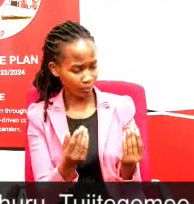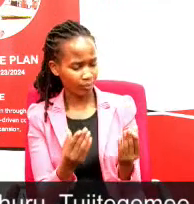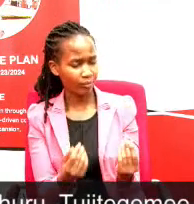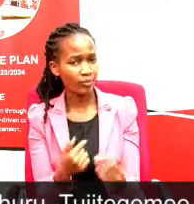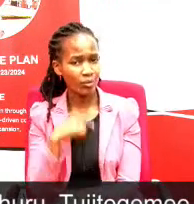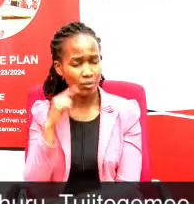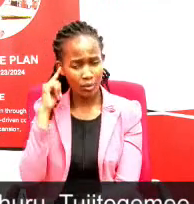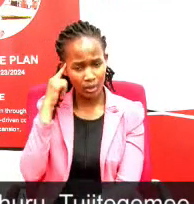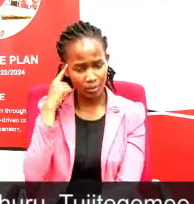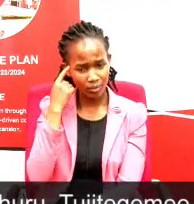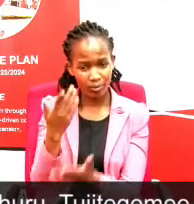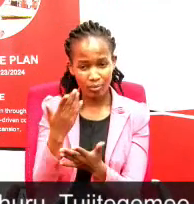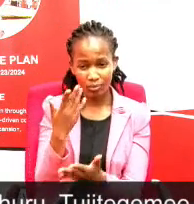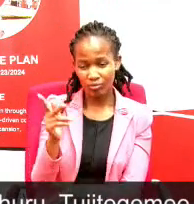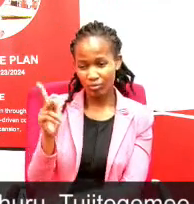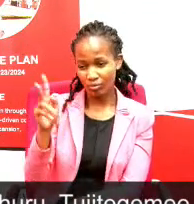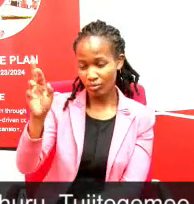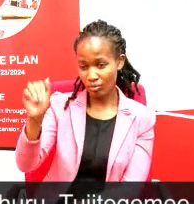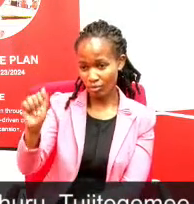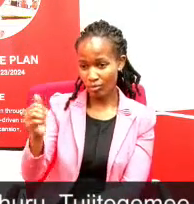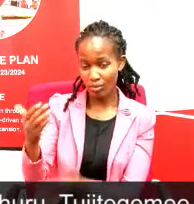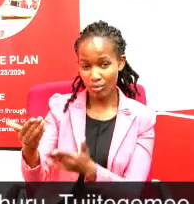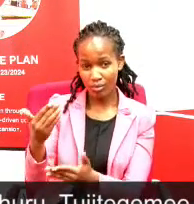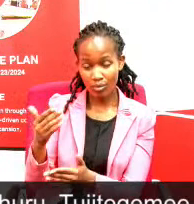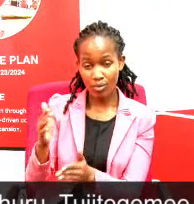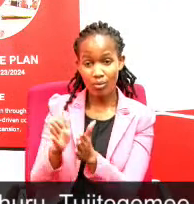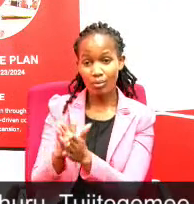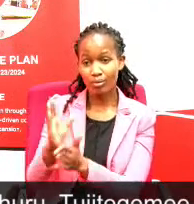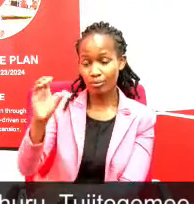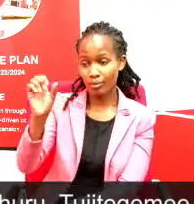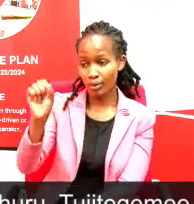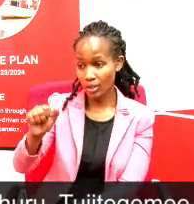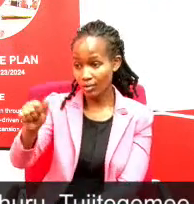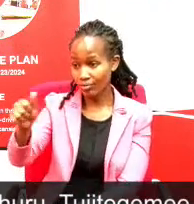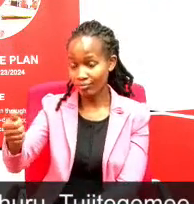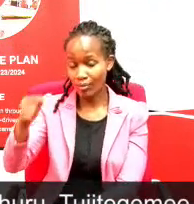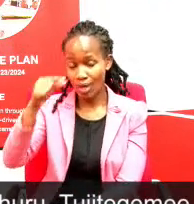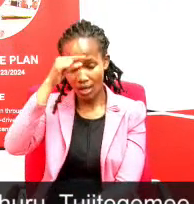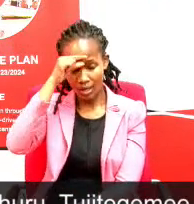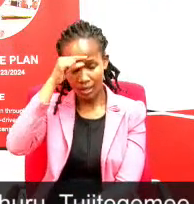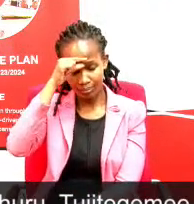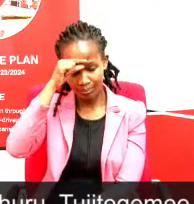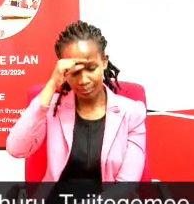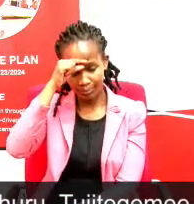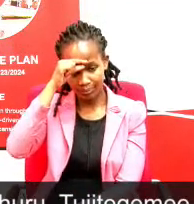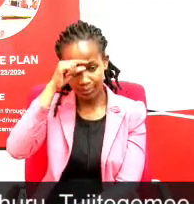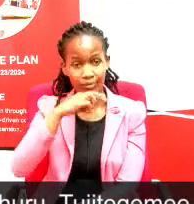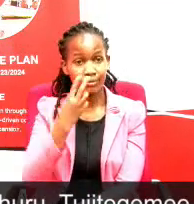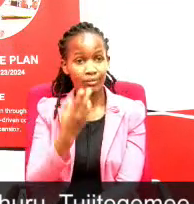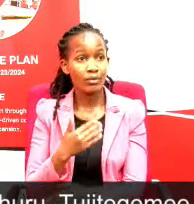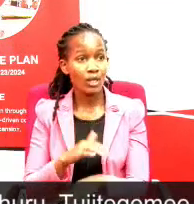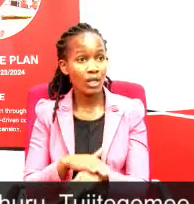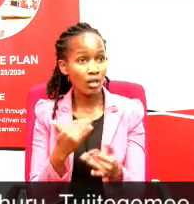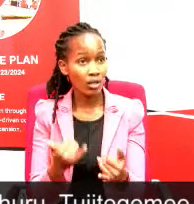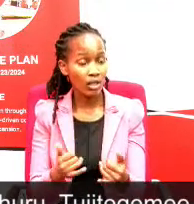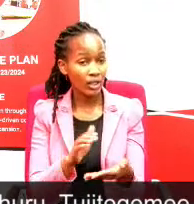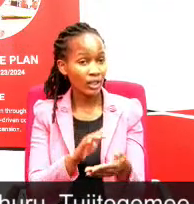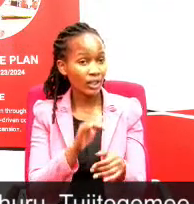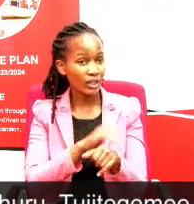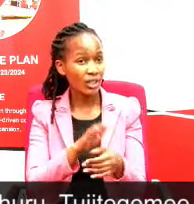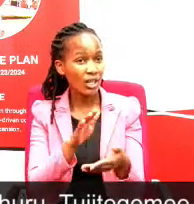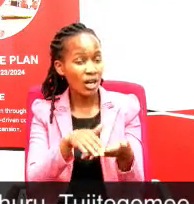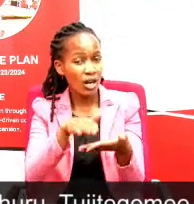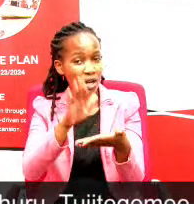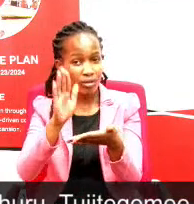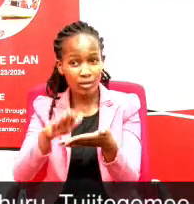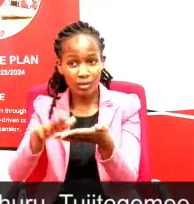this is outside maybe of KRA, but perhaps with the CS and other government is we are now getting more and more